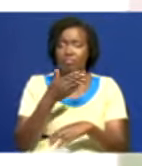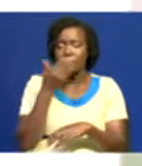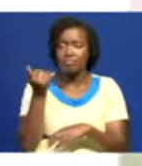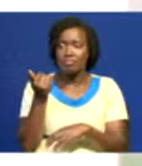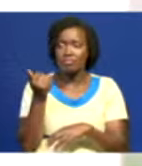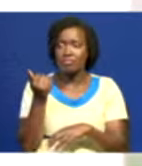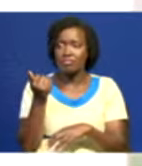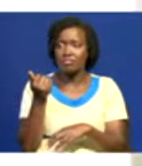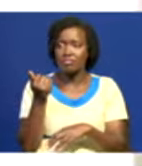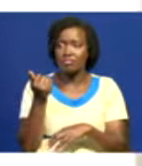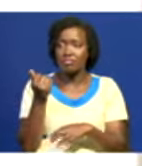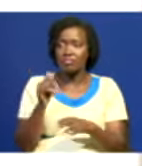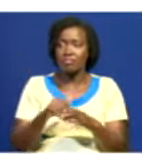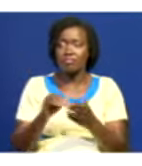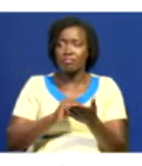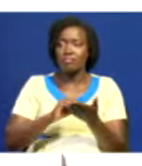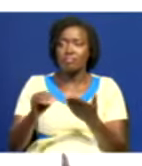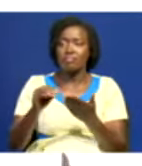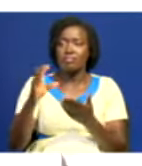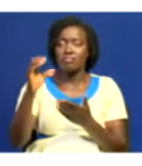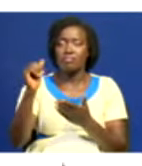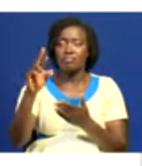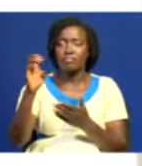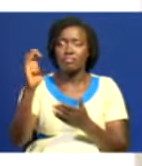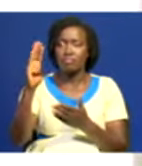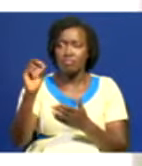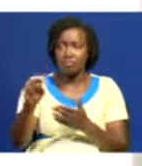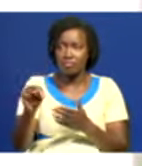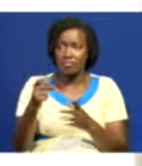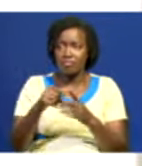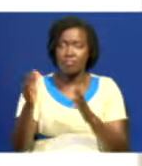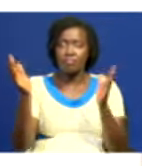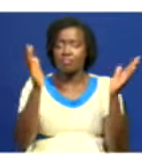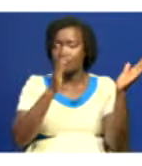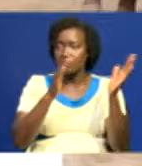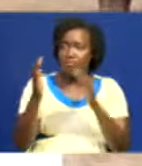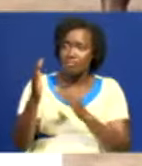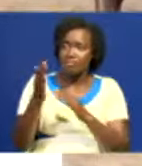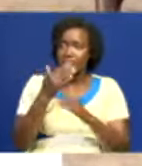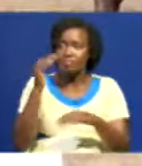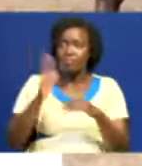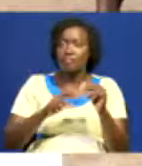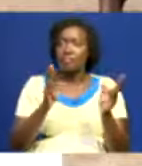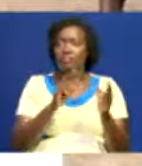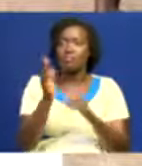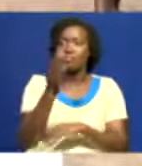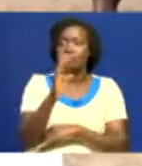in removing carbon from the air, three times better than a normal tree.